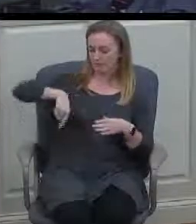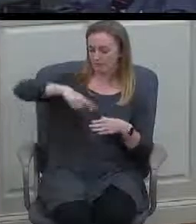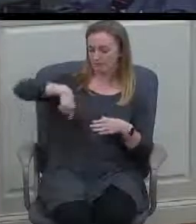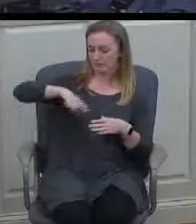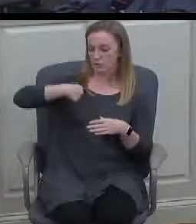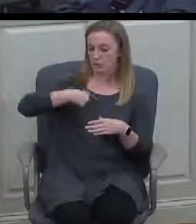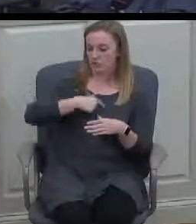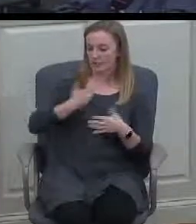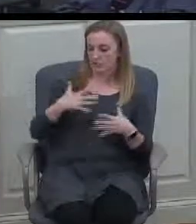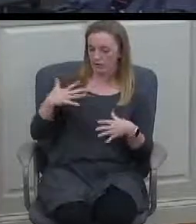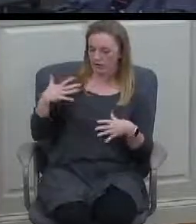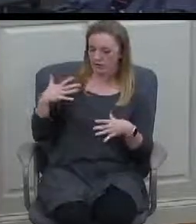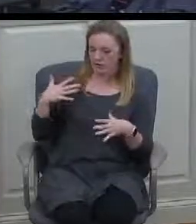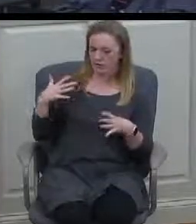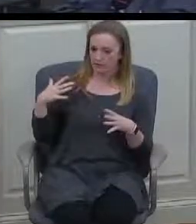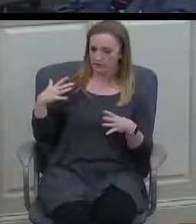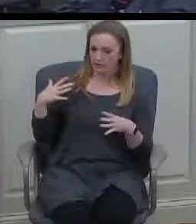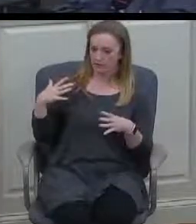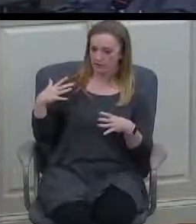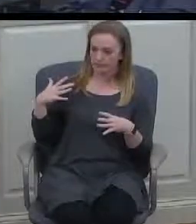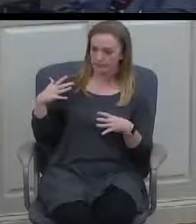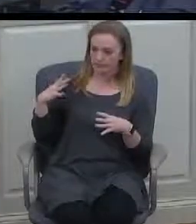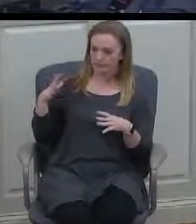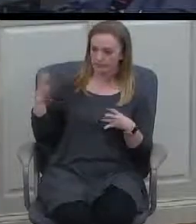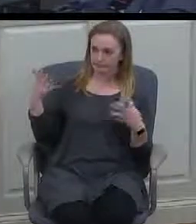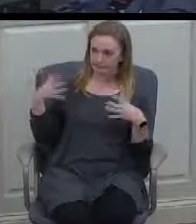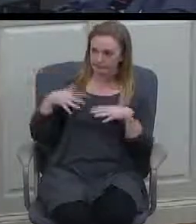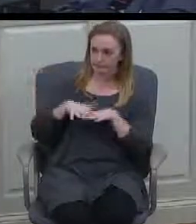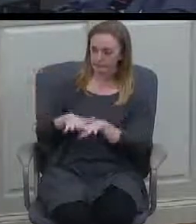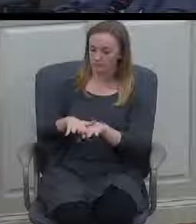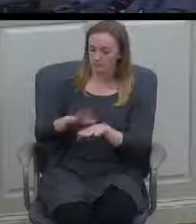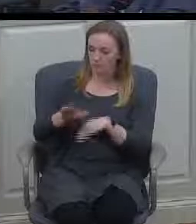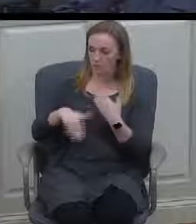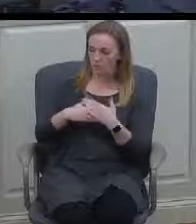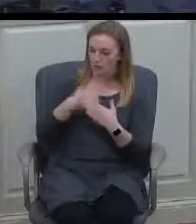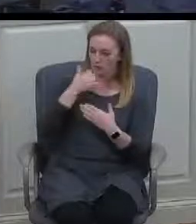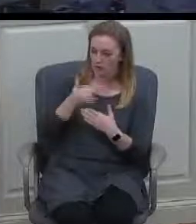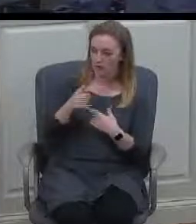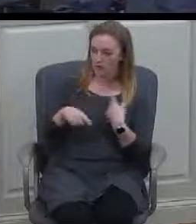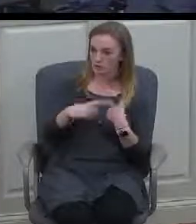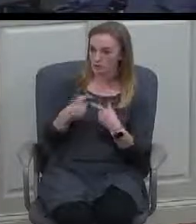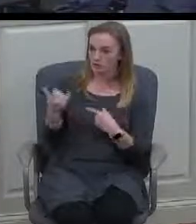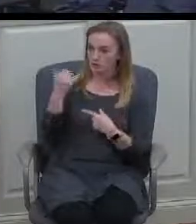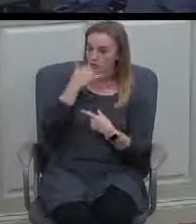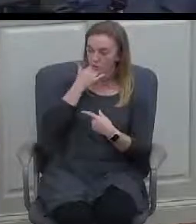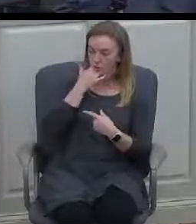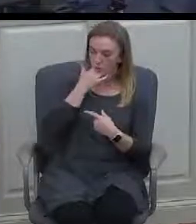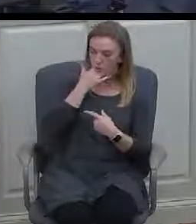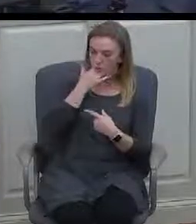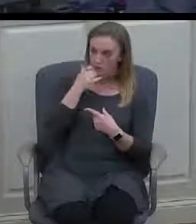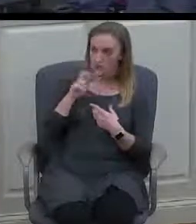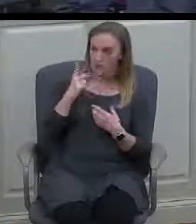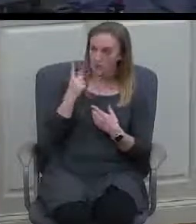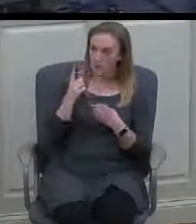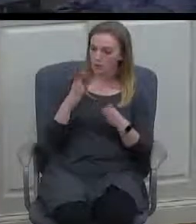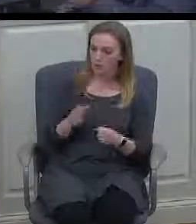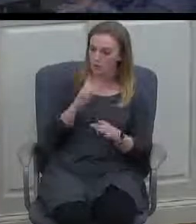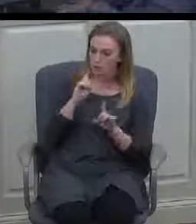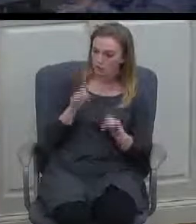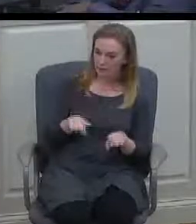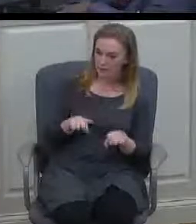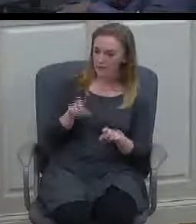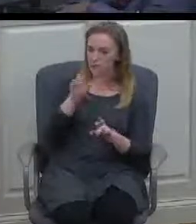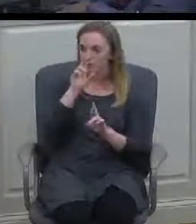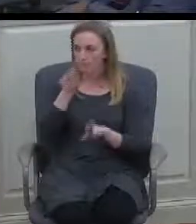have consolidated the calls, so when a call comes in, one person reacts to those and reports